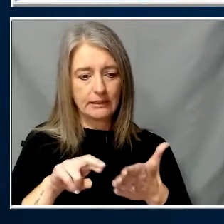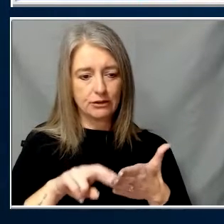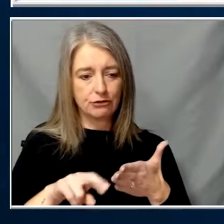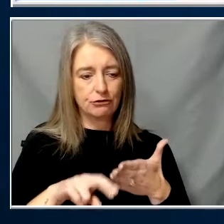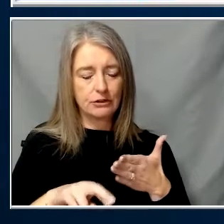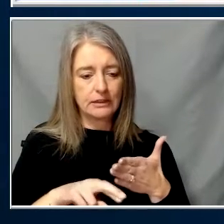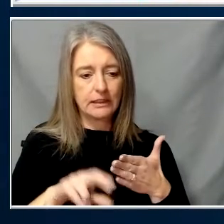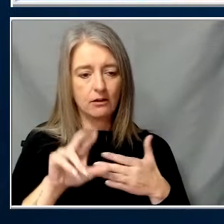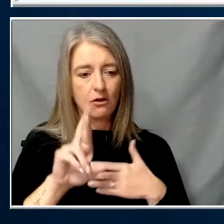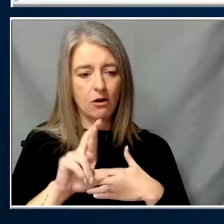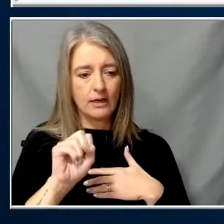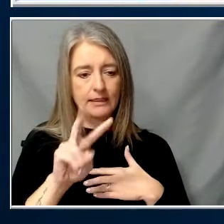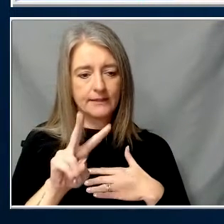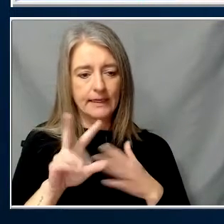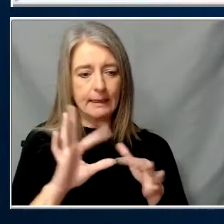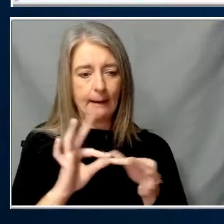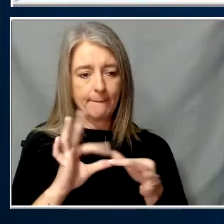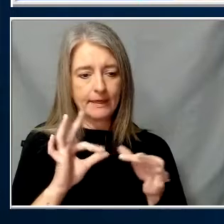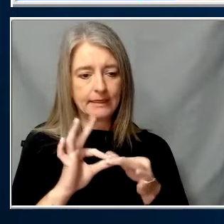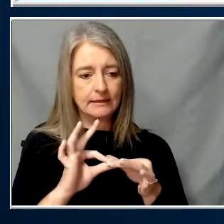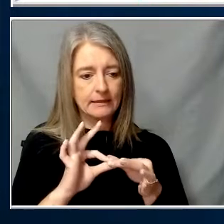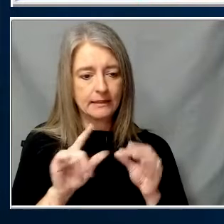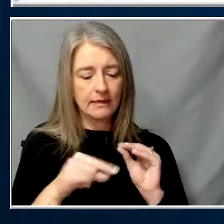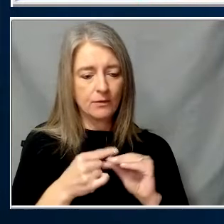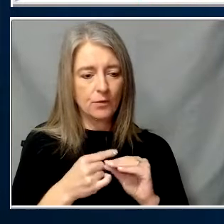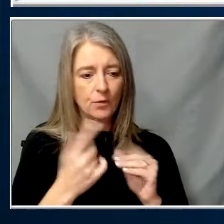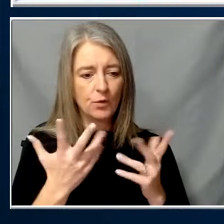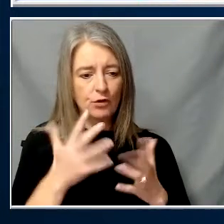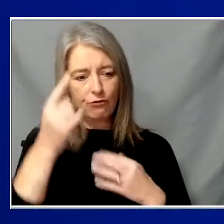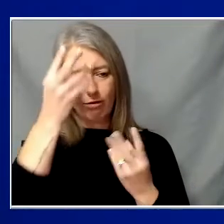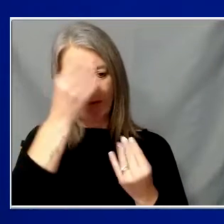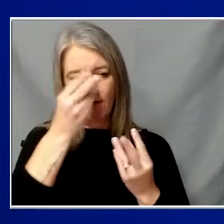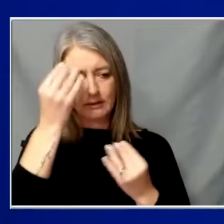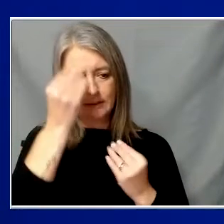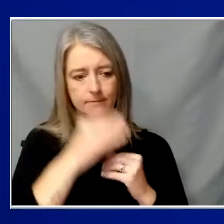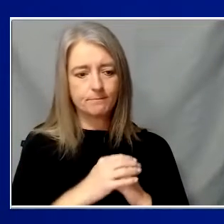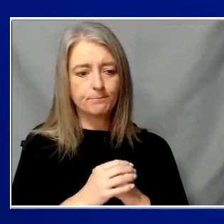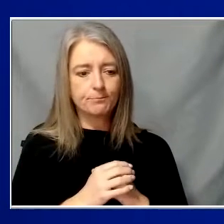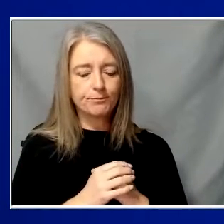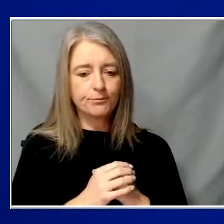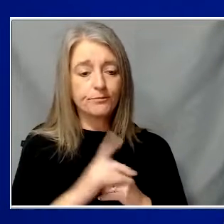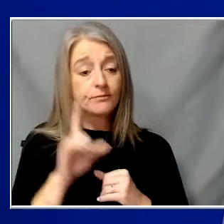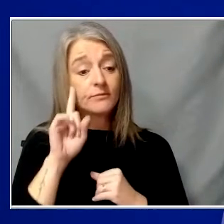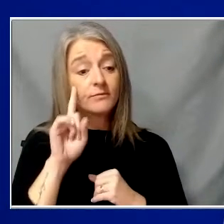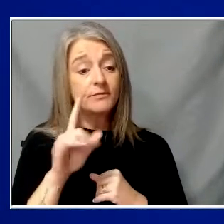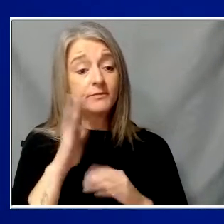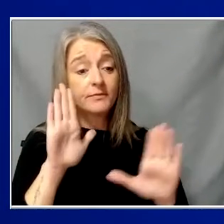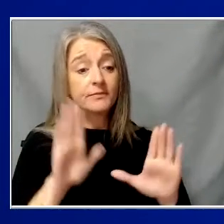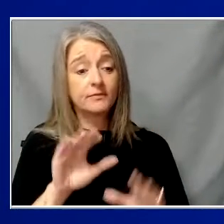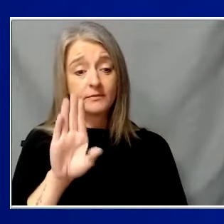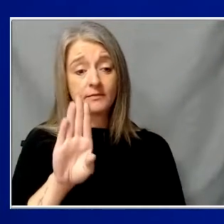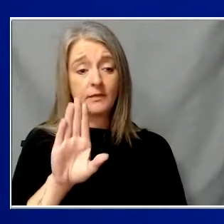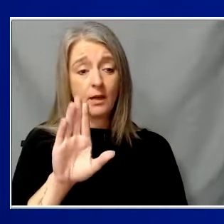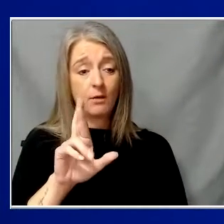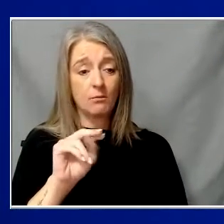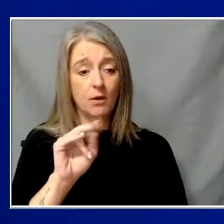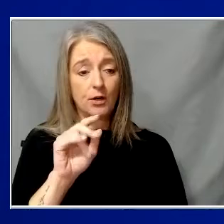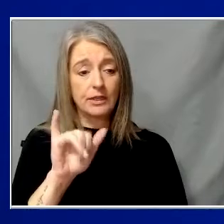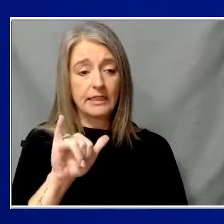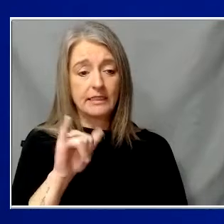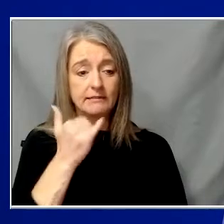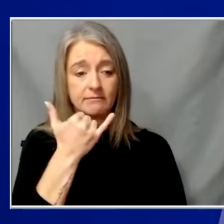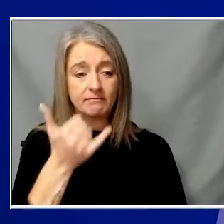progress of this. What do you know about that? And of course, what are your thoughts? Yeah, I mean, I think it's great. I think, Barney Graham is obviously an expert. He's